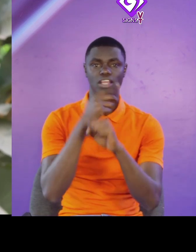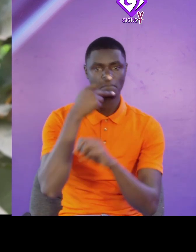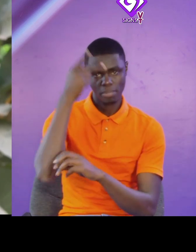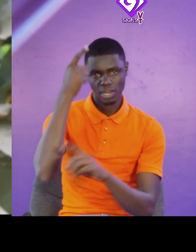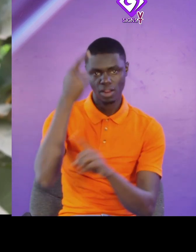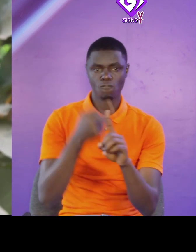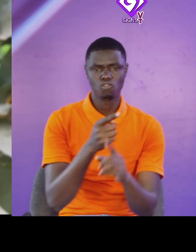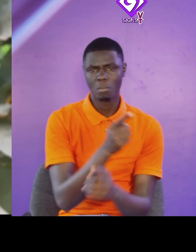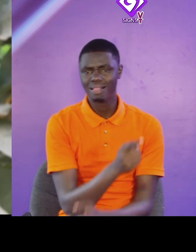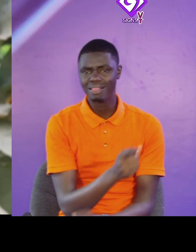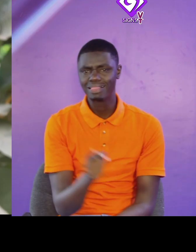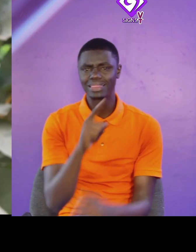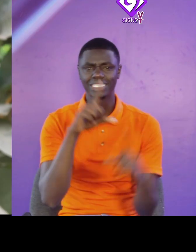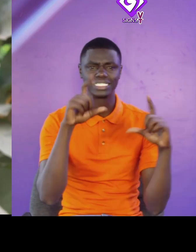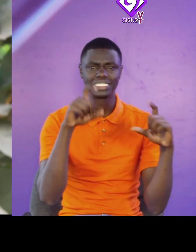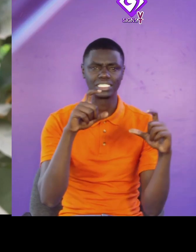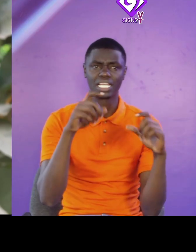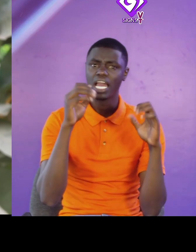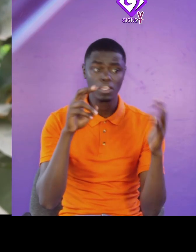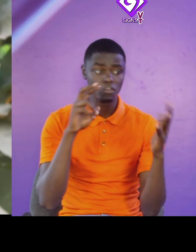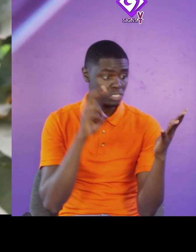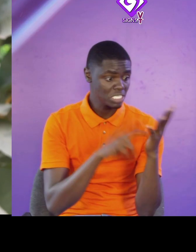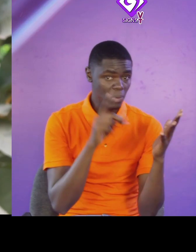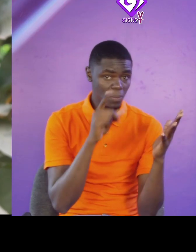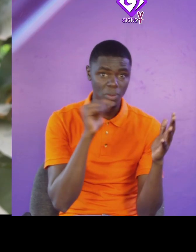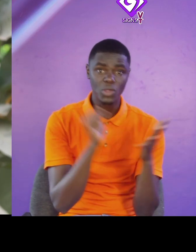images, which once you've seen it, you can't unsee it.